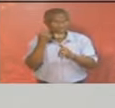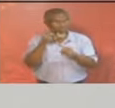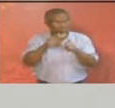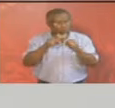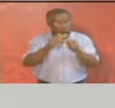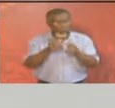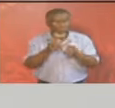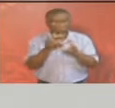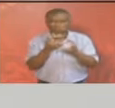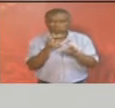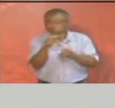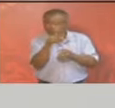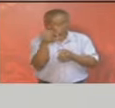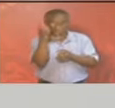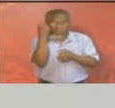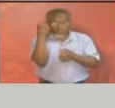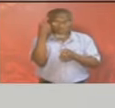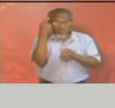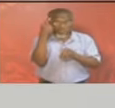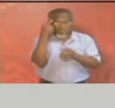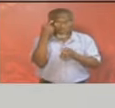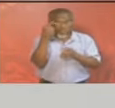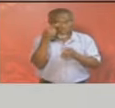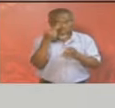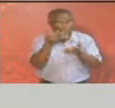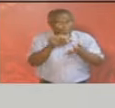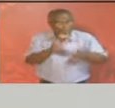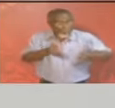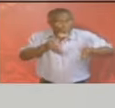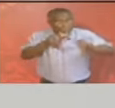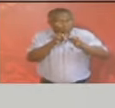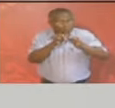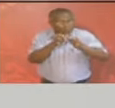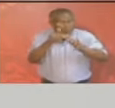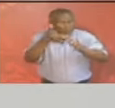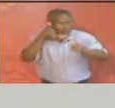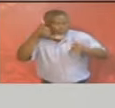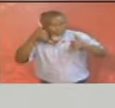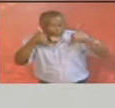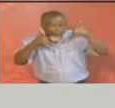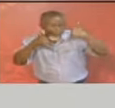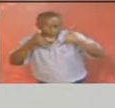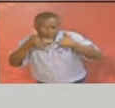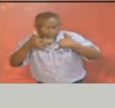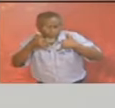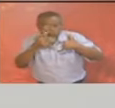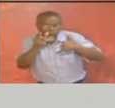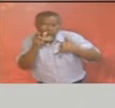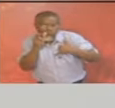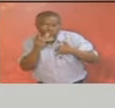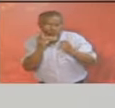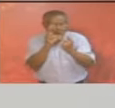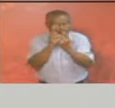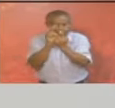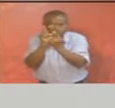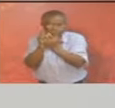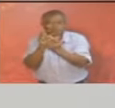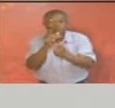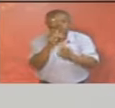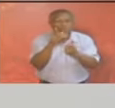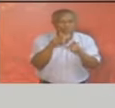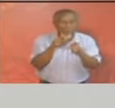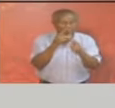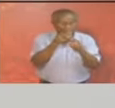the contact tracing and of the quarantine measures to prevent these clusters from spreading into more widespread